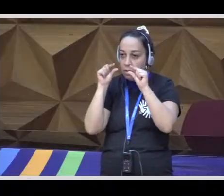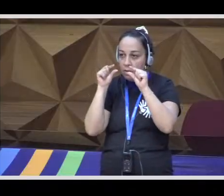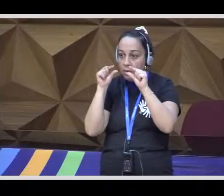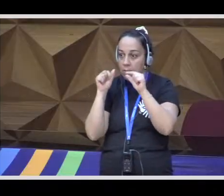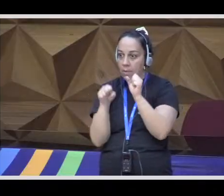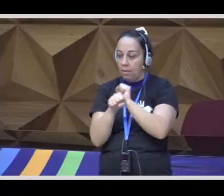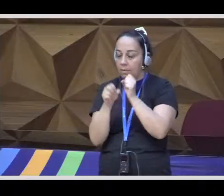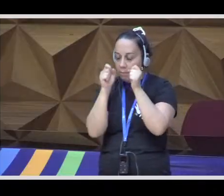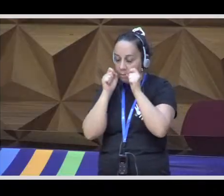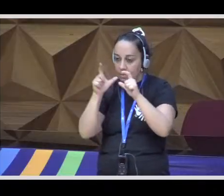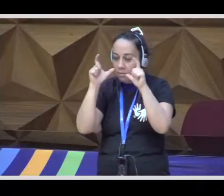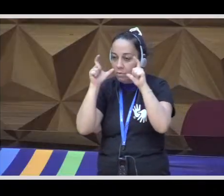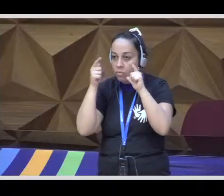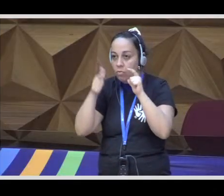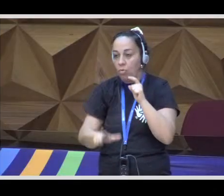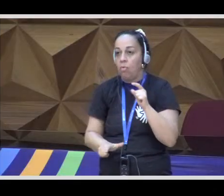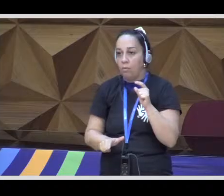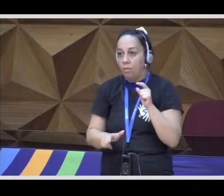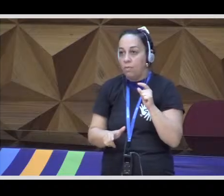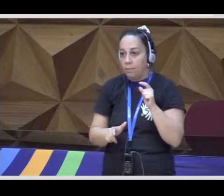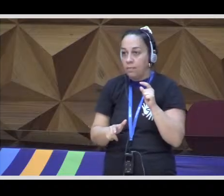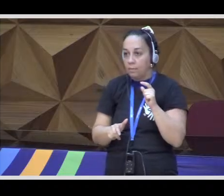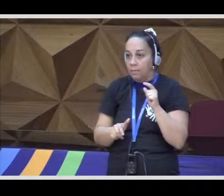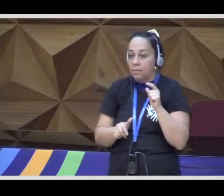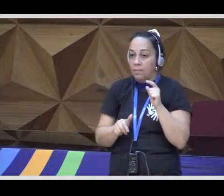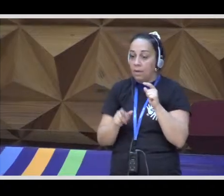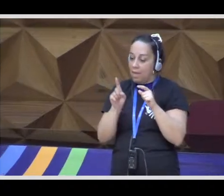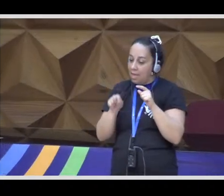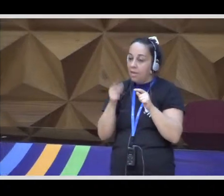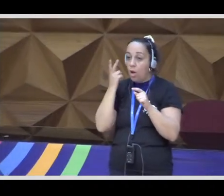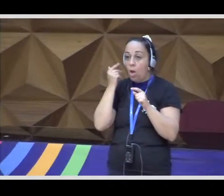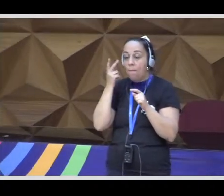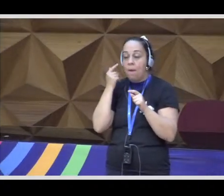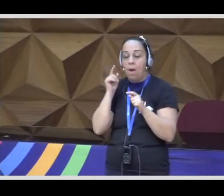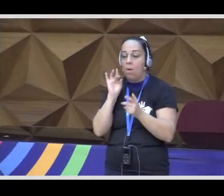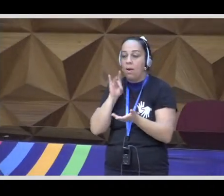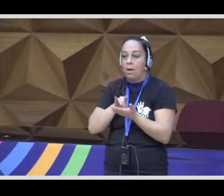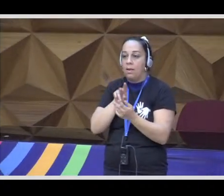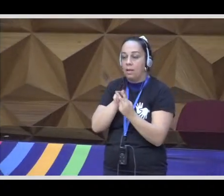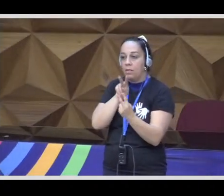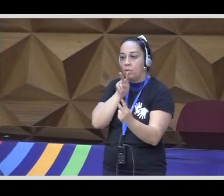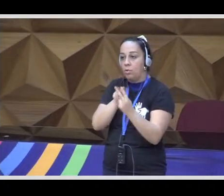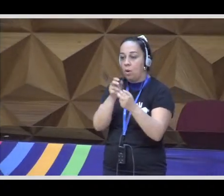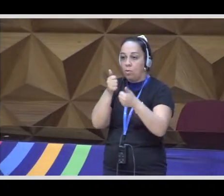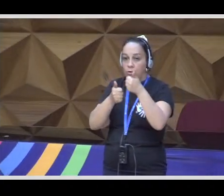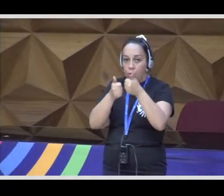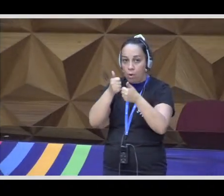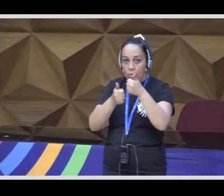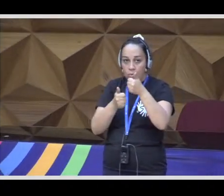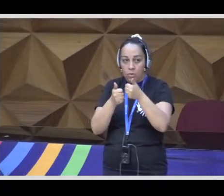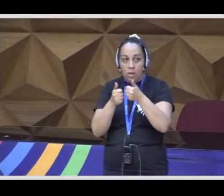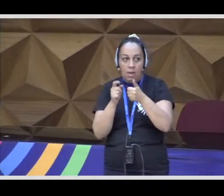in VR games and things like that. But that cuts you off from the content and is distracting and disturbing.